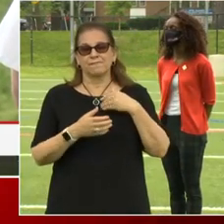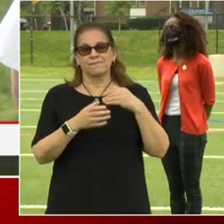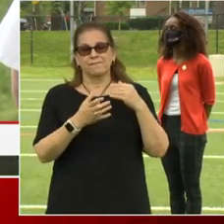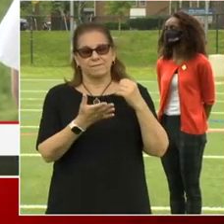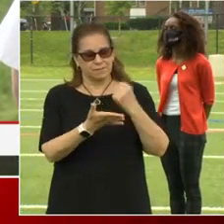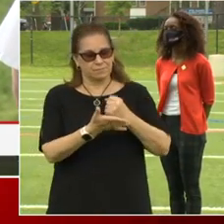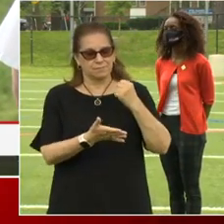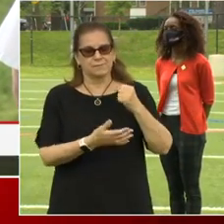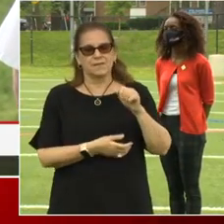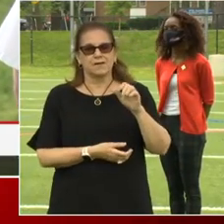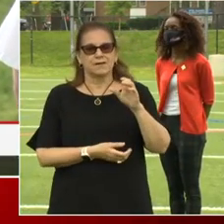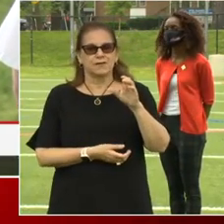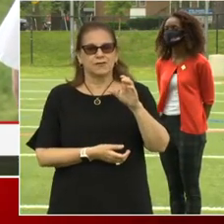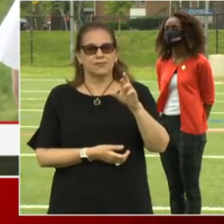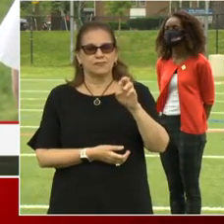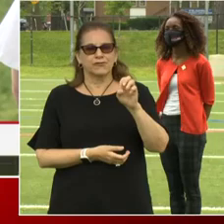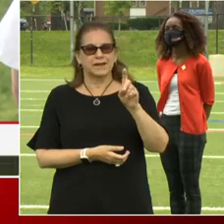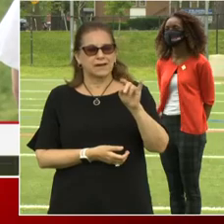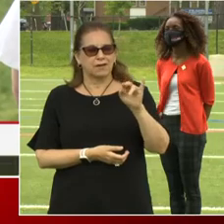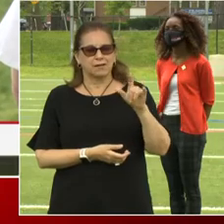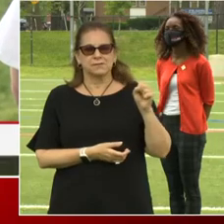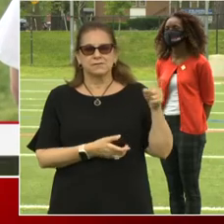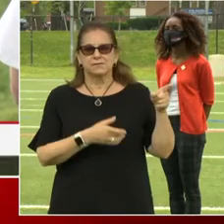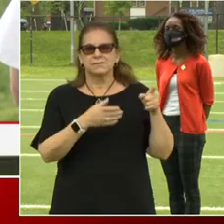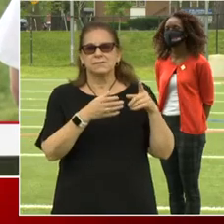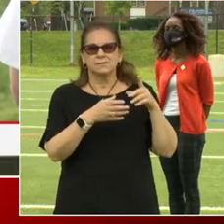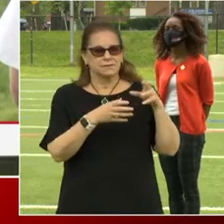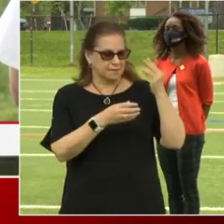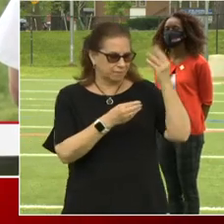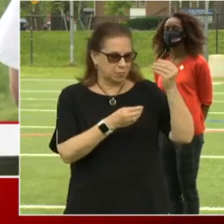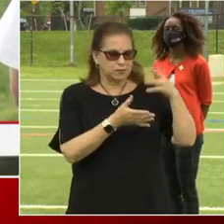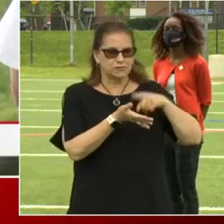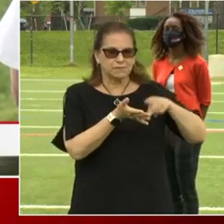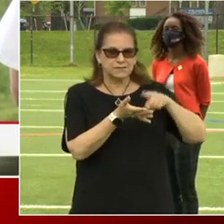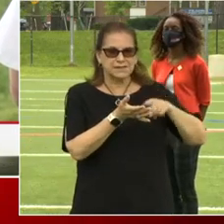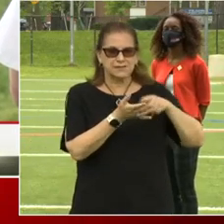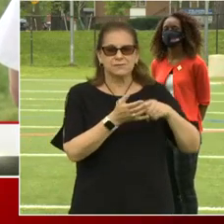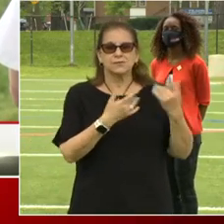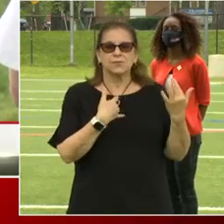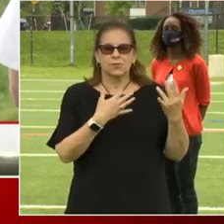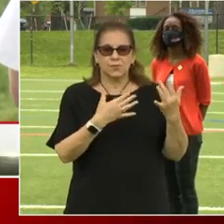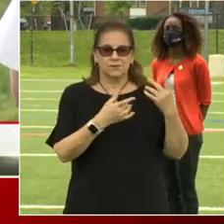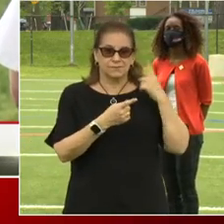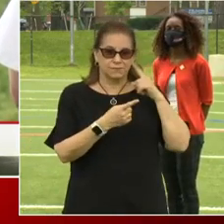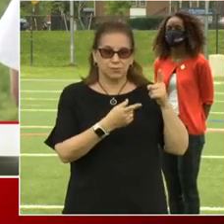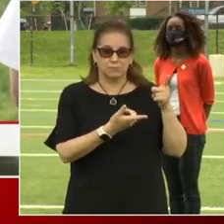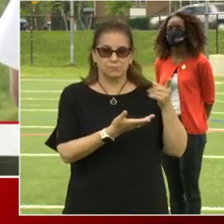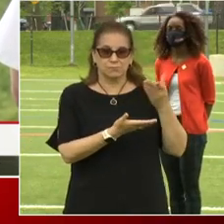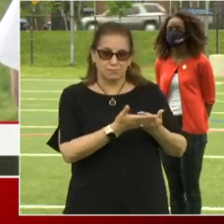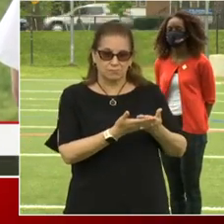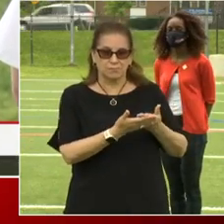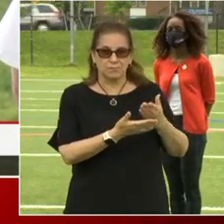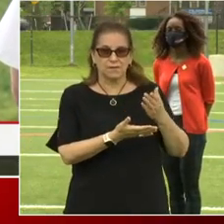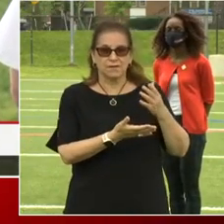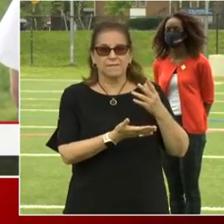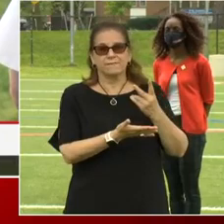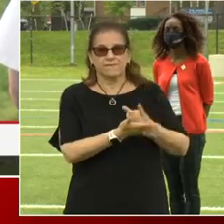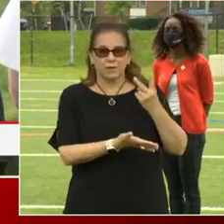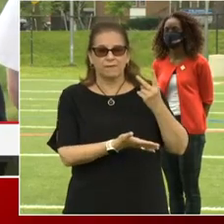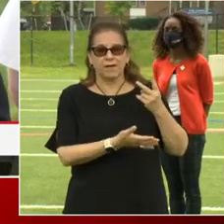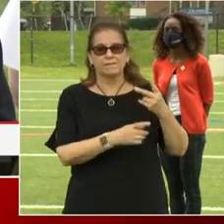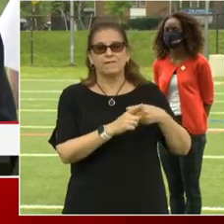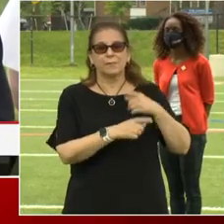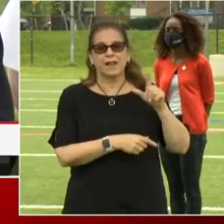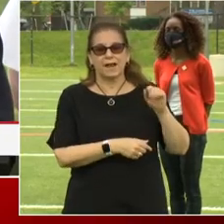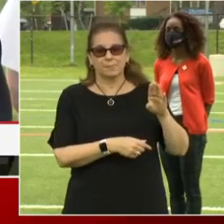its accreditation, then I would say I don't have confidence. I was the author of the legislation that created the independent lab, and